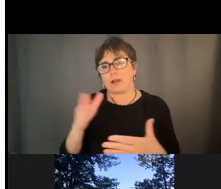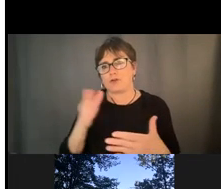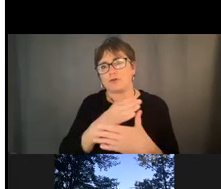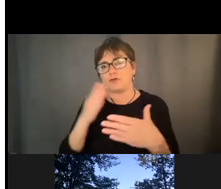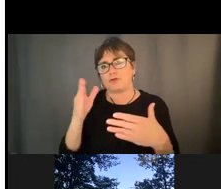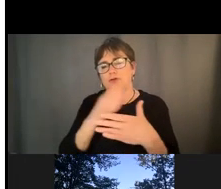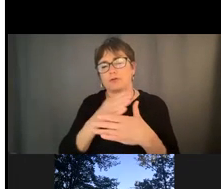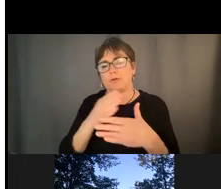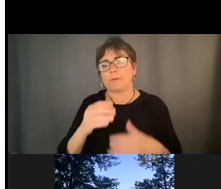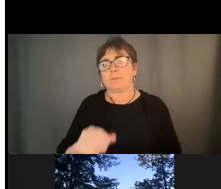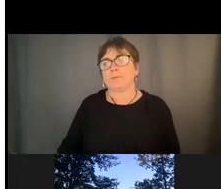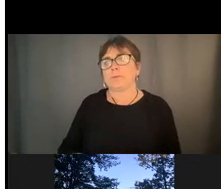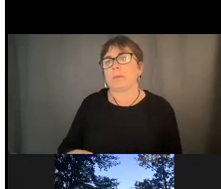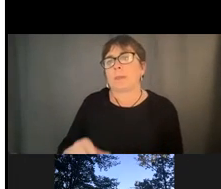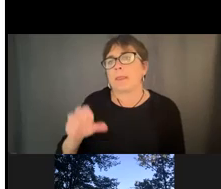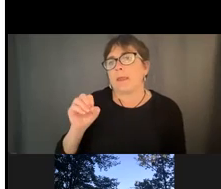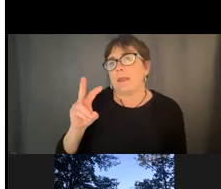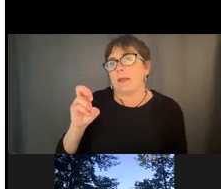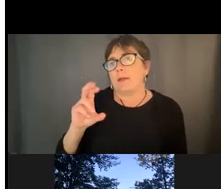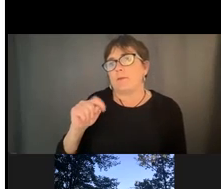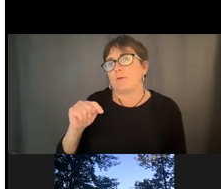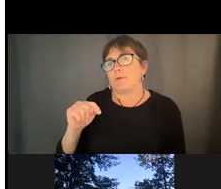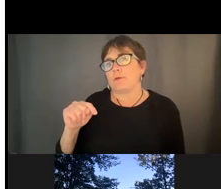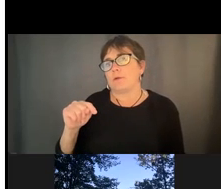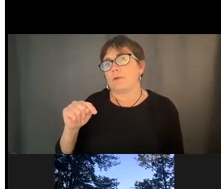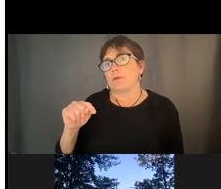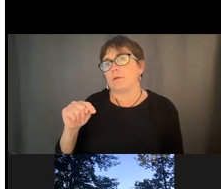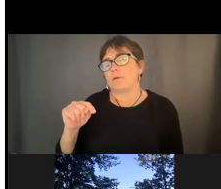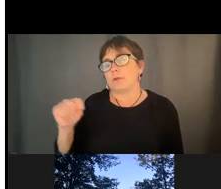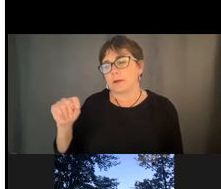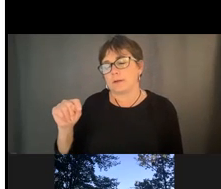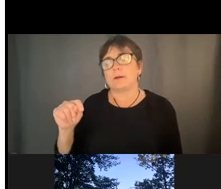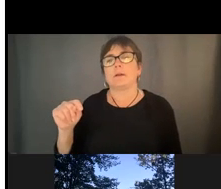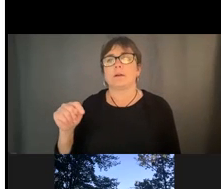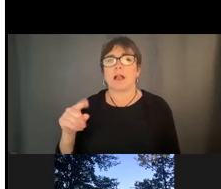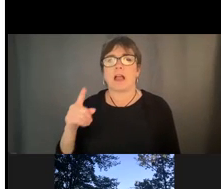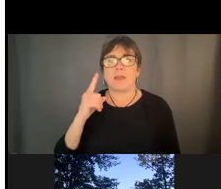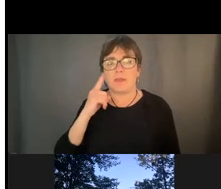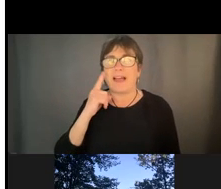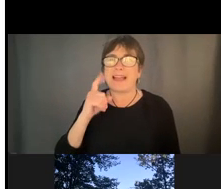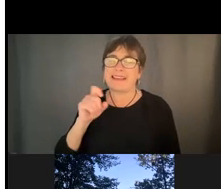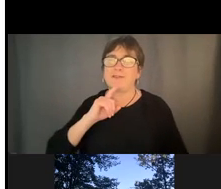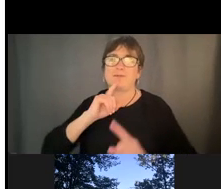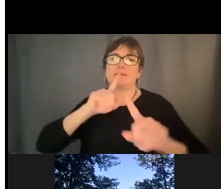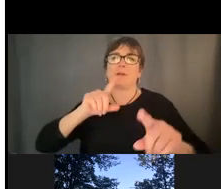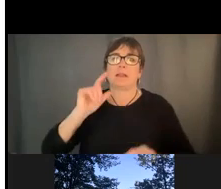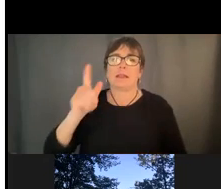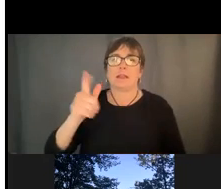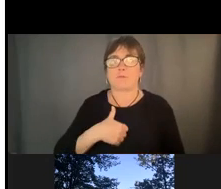Yeah, Joe's. I believe I texted that too. I think it is, and we'll have to get back to folks on that. I apologize for not putting it in